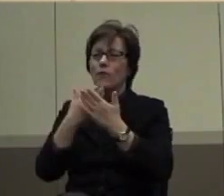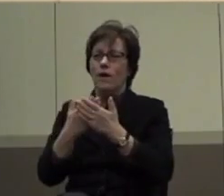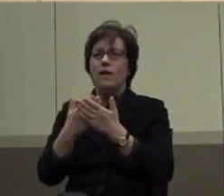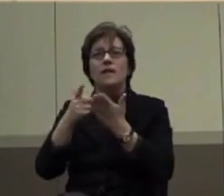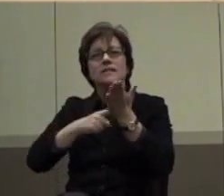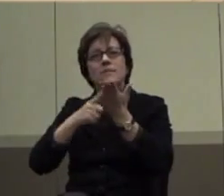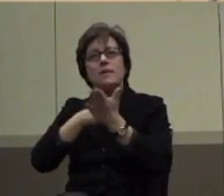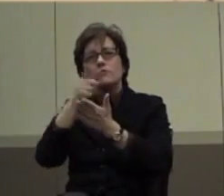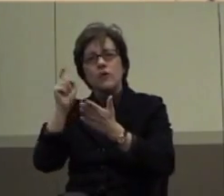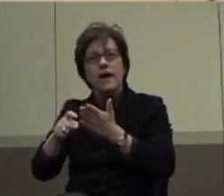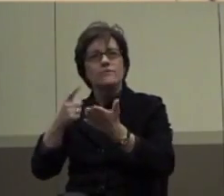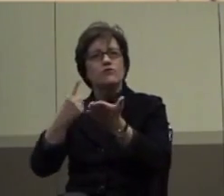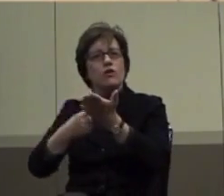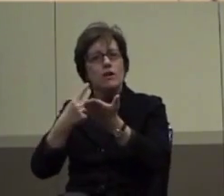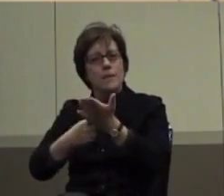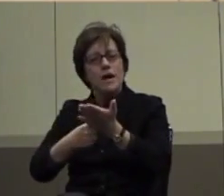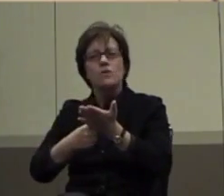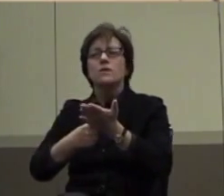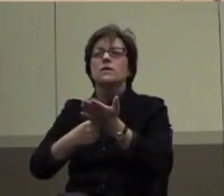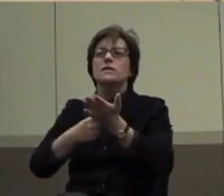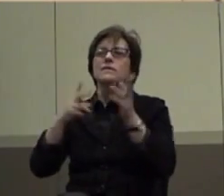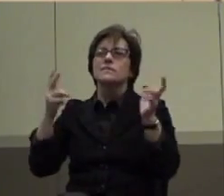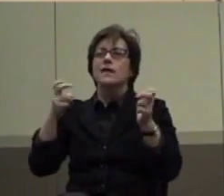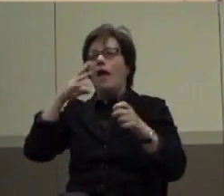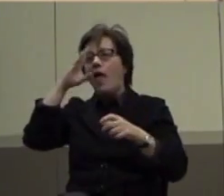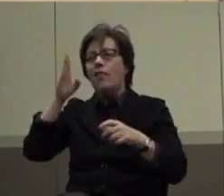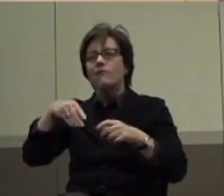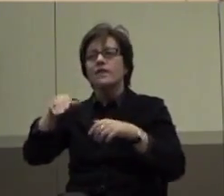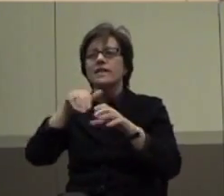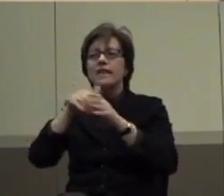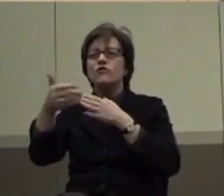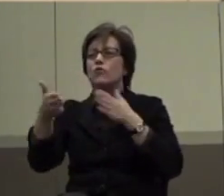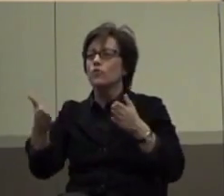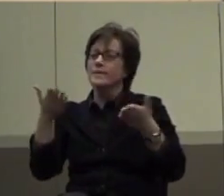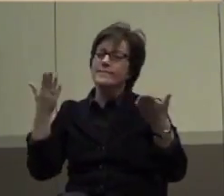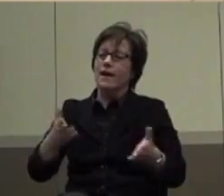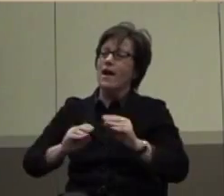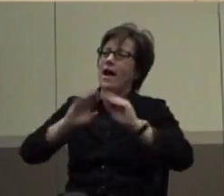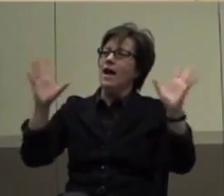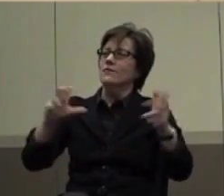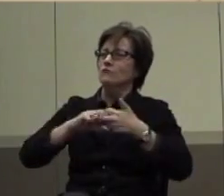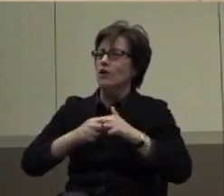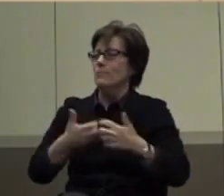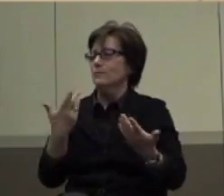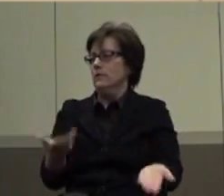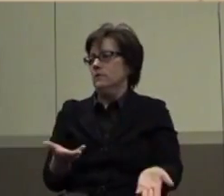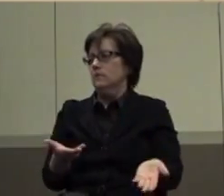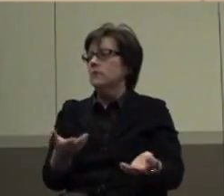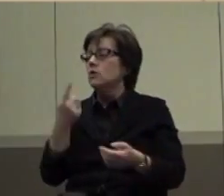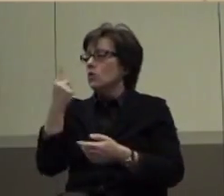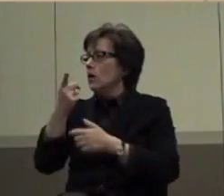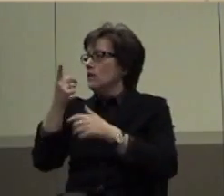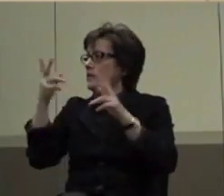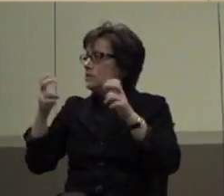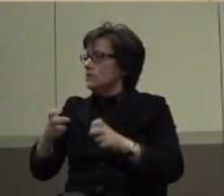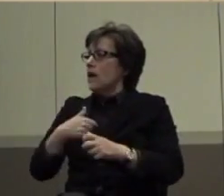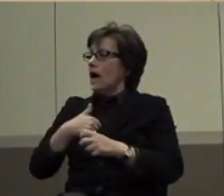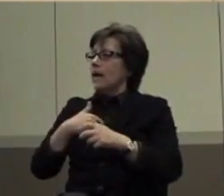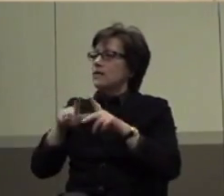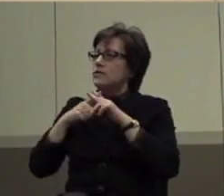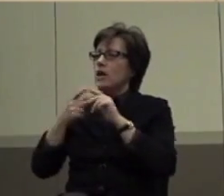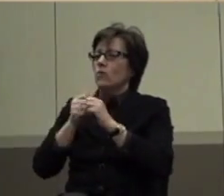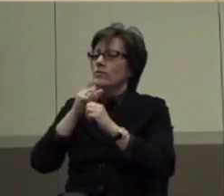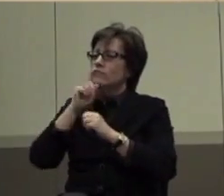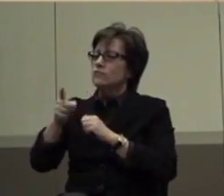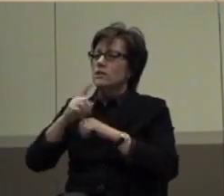just talk about that. Talk about that elephant in the room. And say that one of the big issues is, and I oftentimes start with that there really